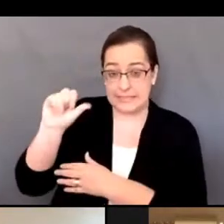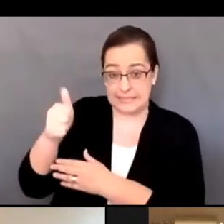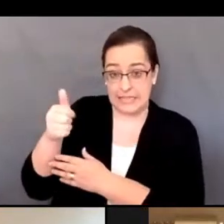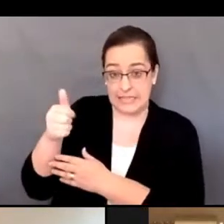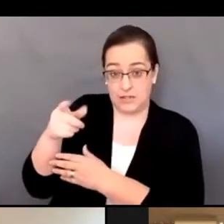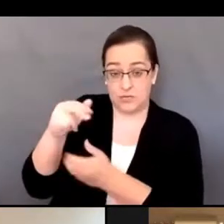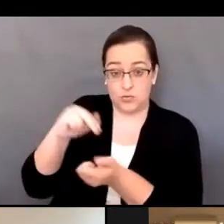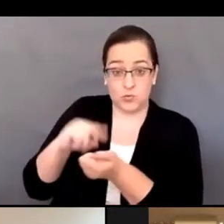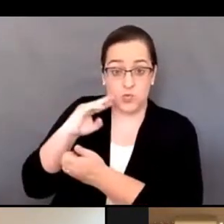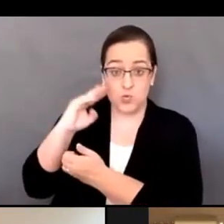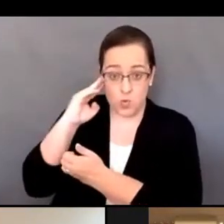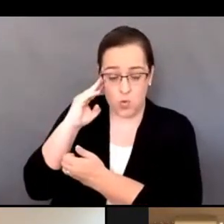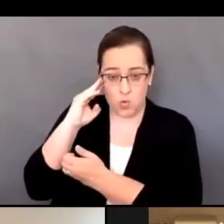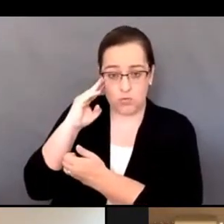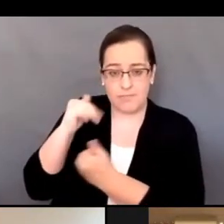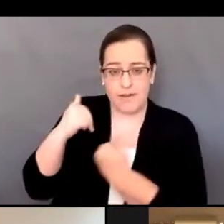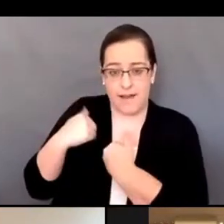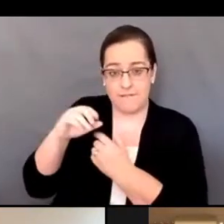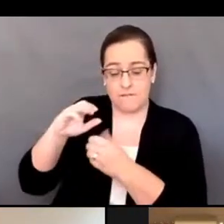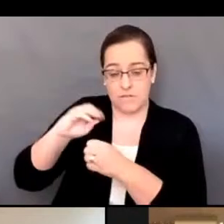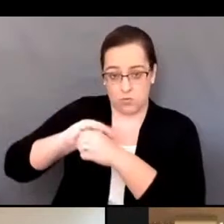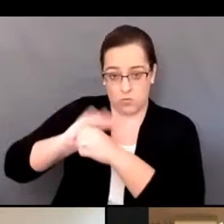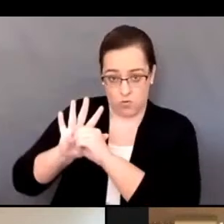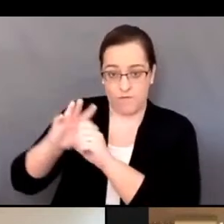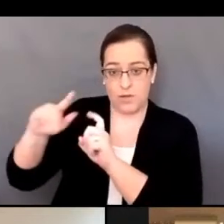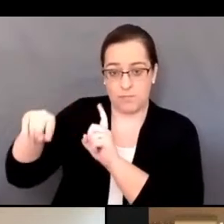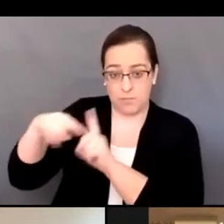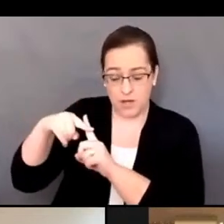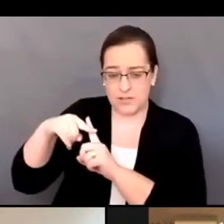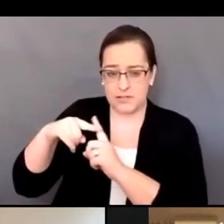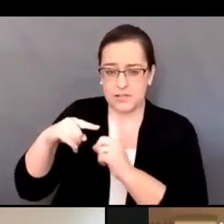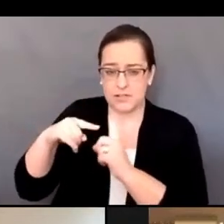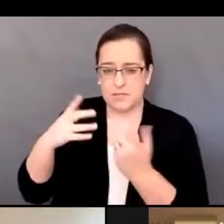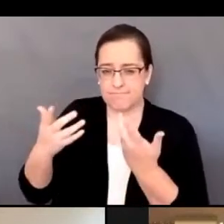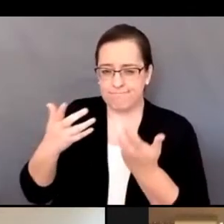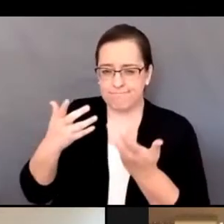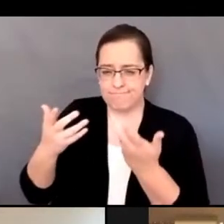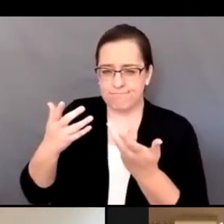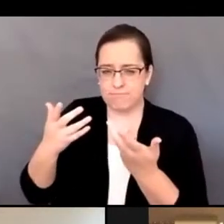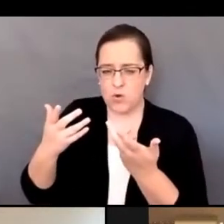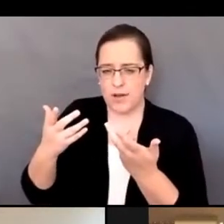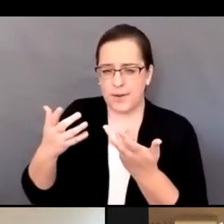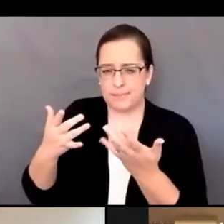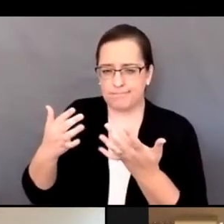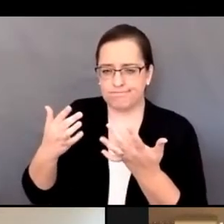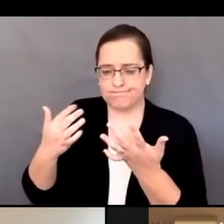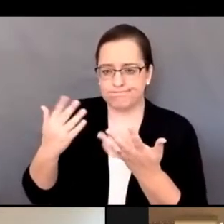have a positive COVID-19 patient. What is, I guess, the